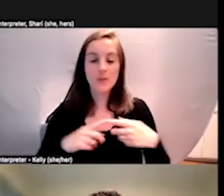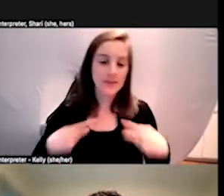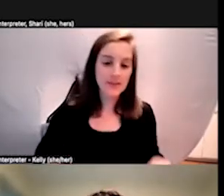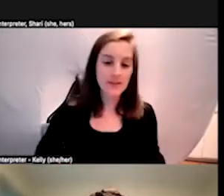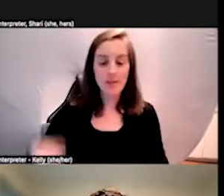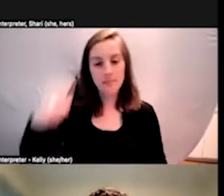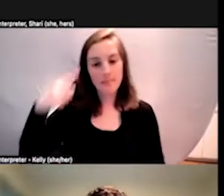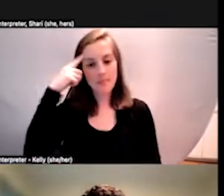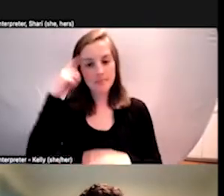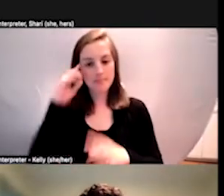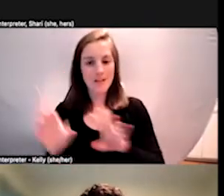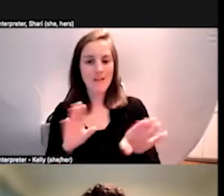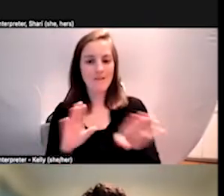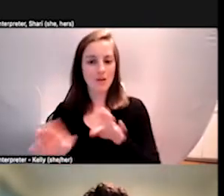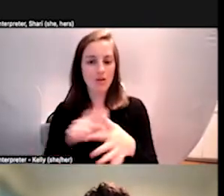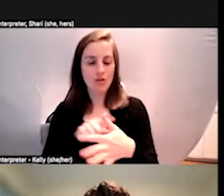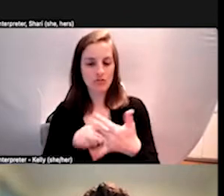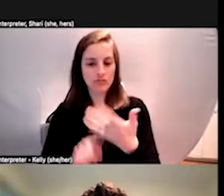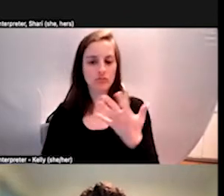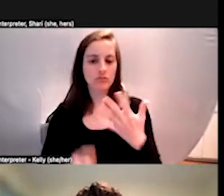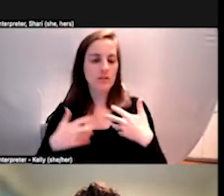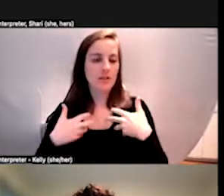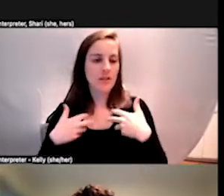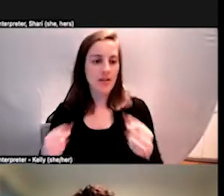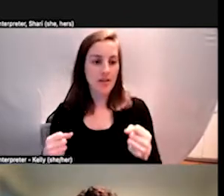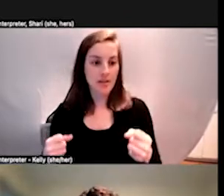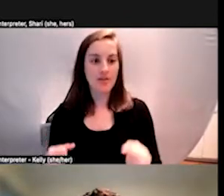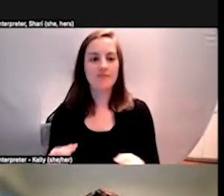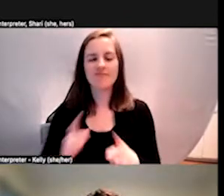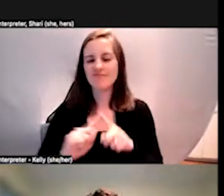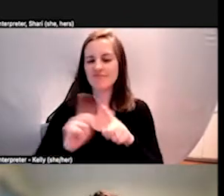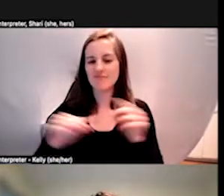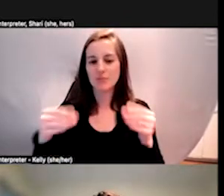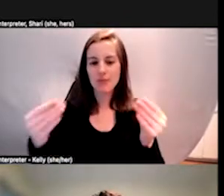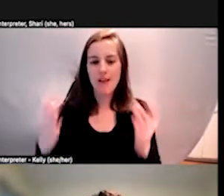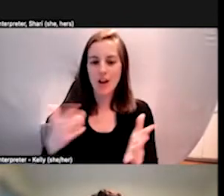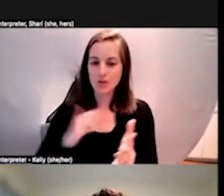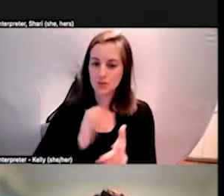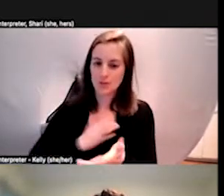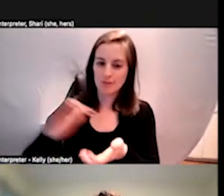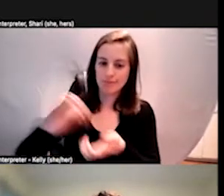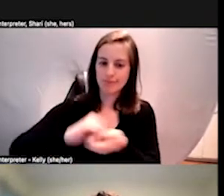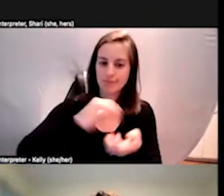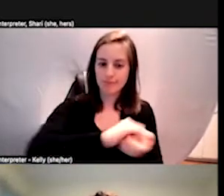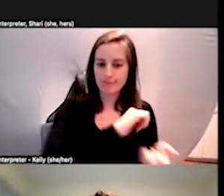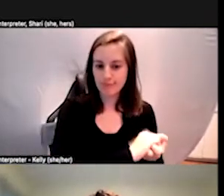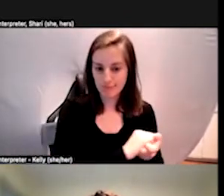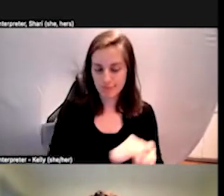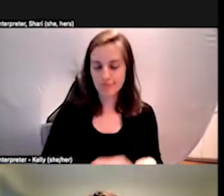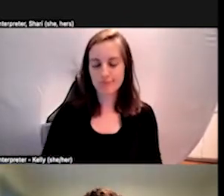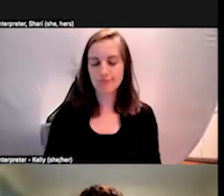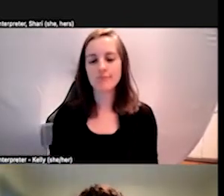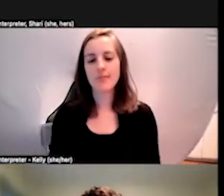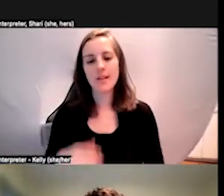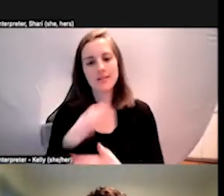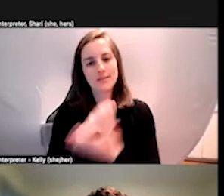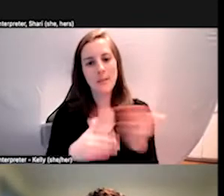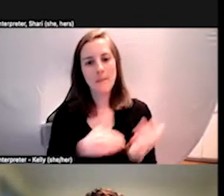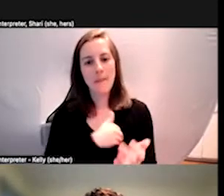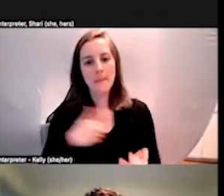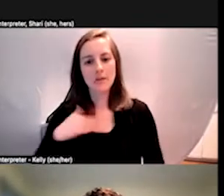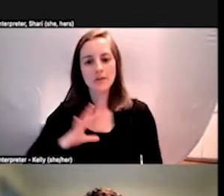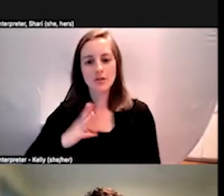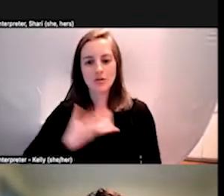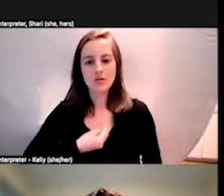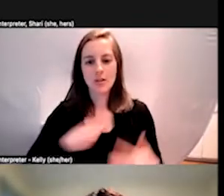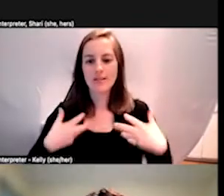health, and providers that we have partnerships with, as well as some members of the Trans Health Coalition, because I